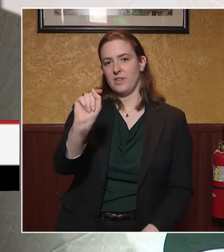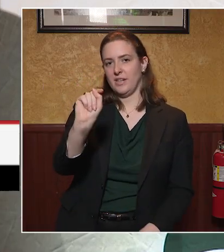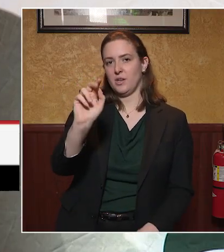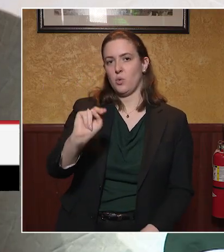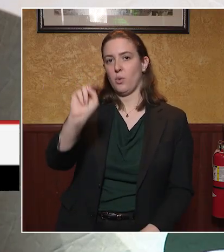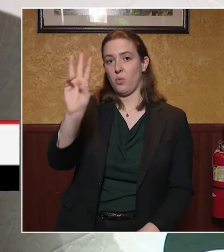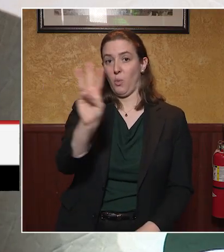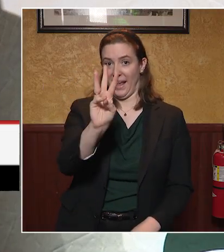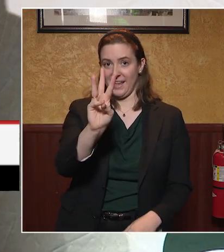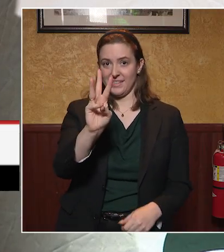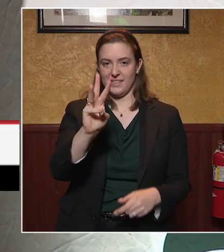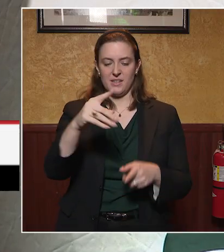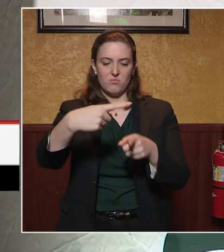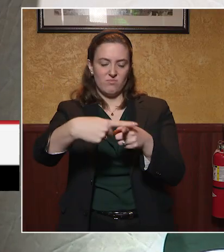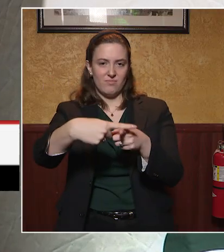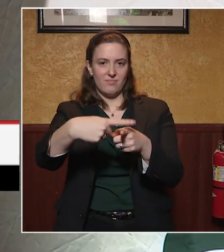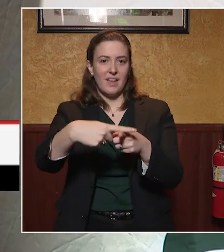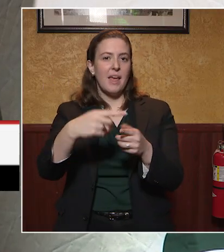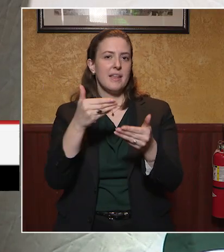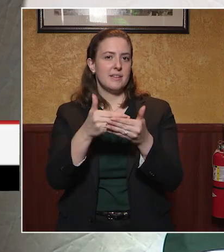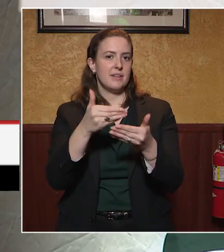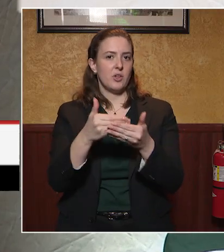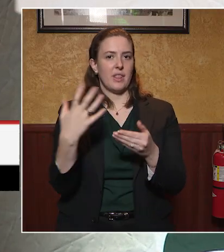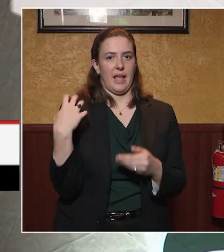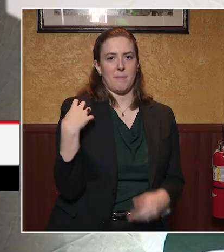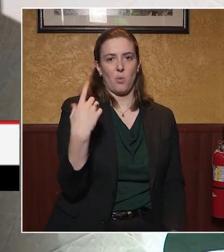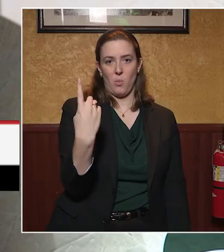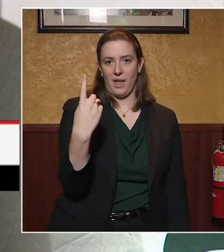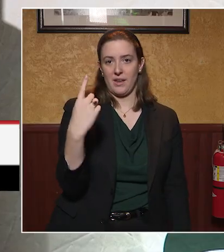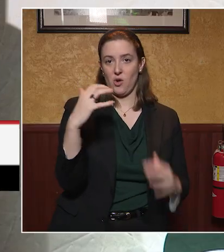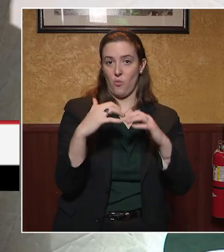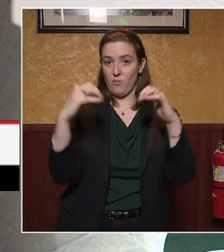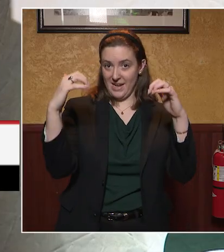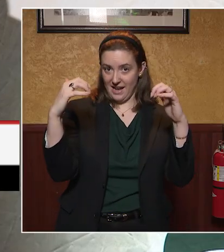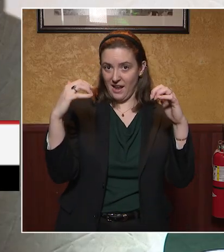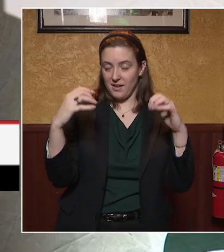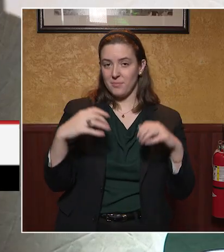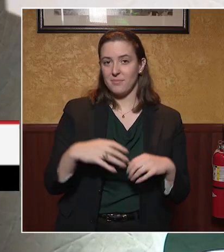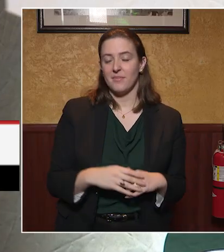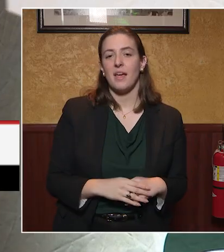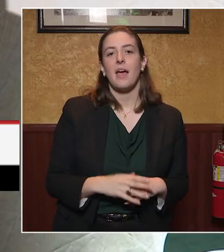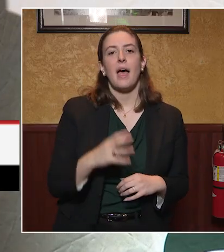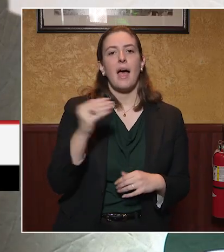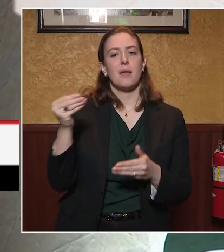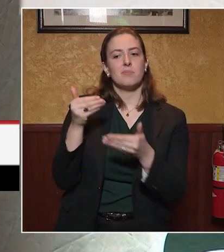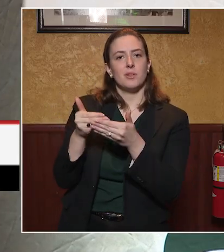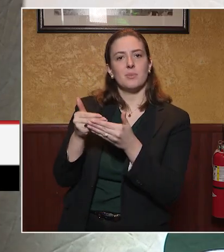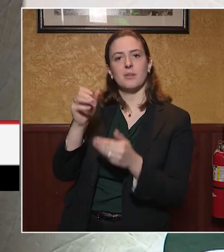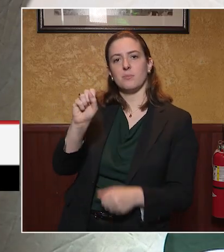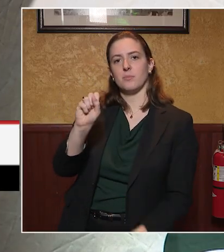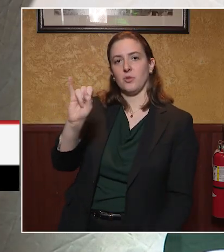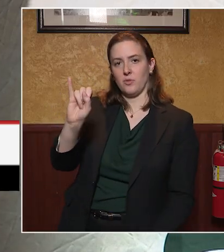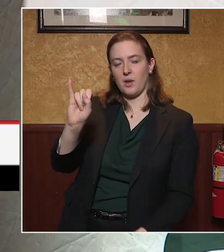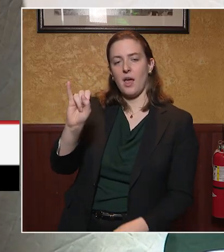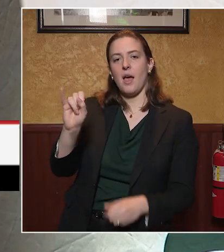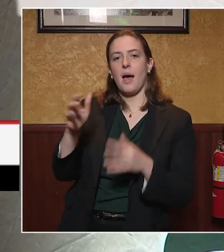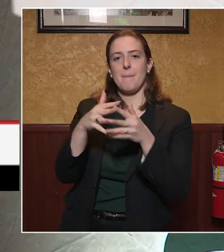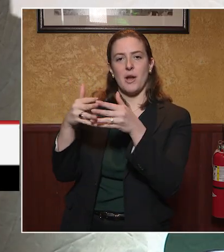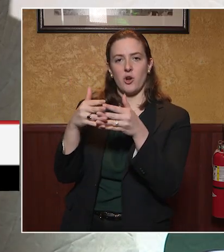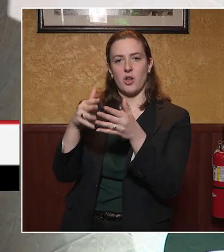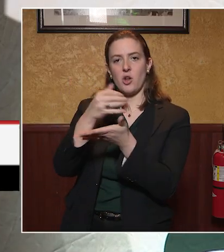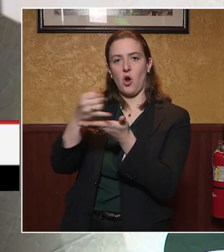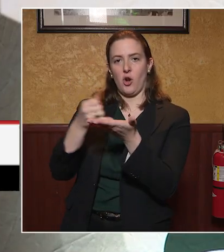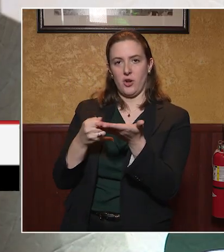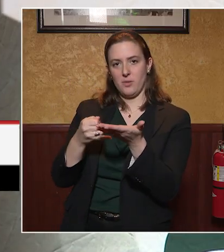next to the Capital One Arena, and centered at the Donald W. Reynolds Center, which houses the Smithsonian American Art Museum and the